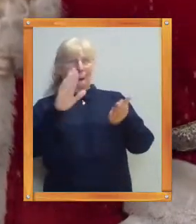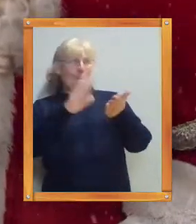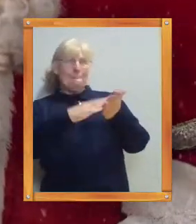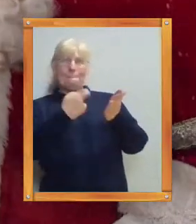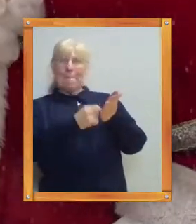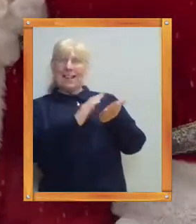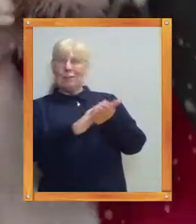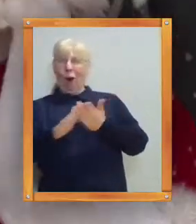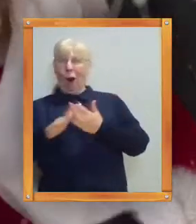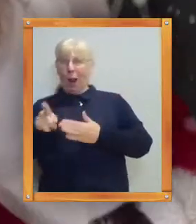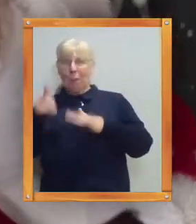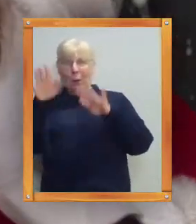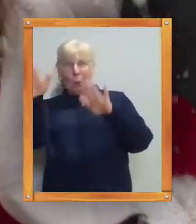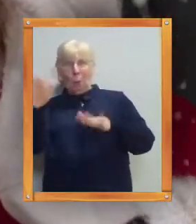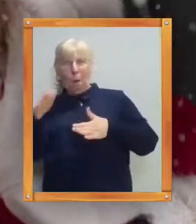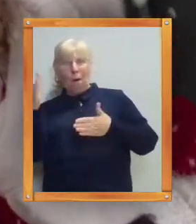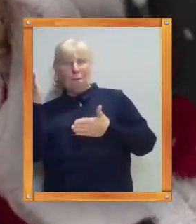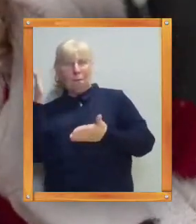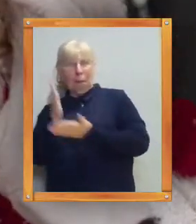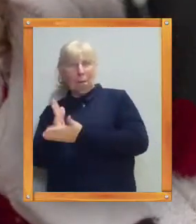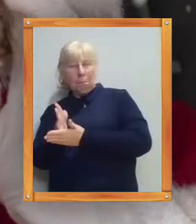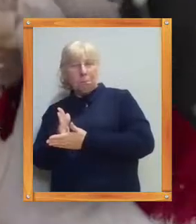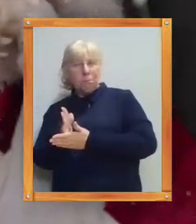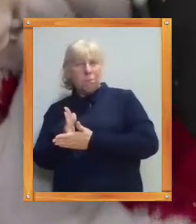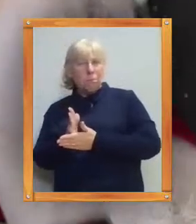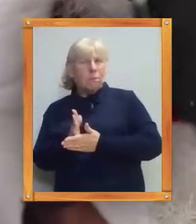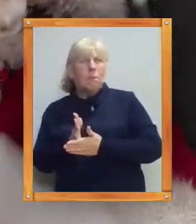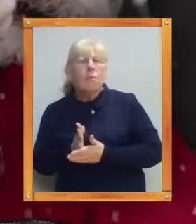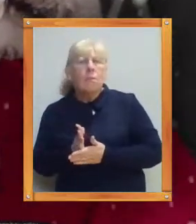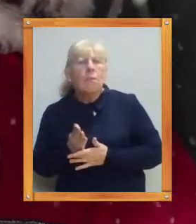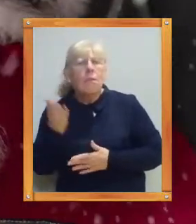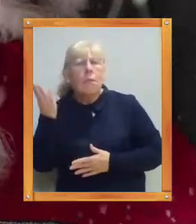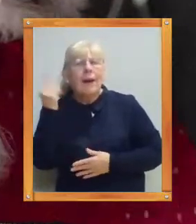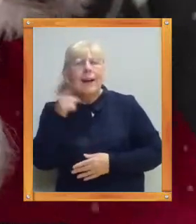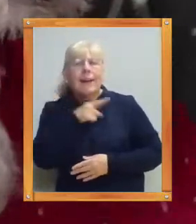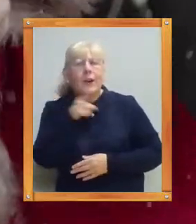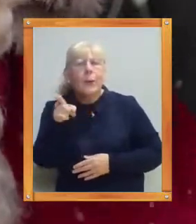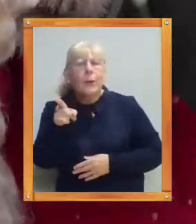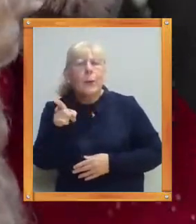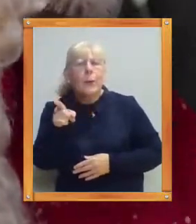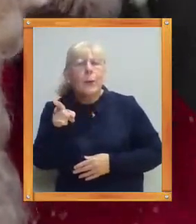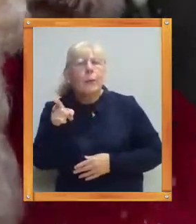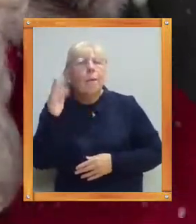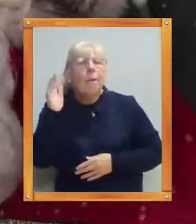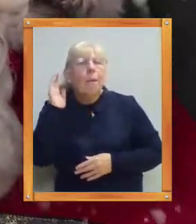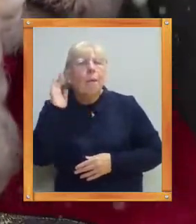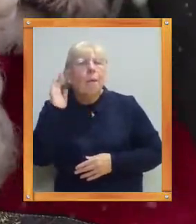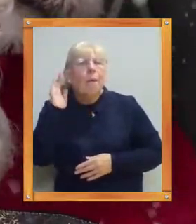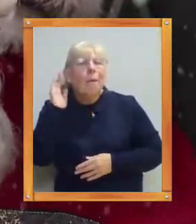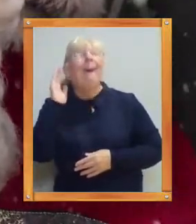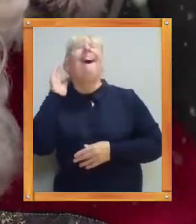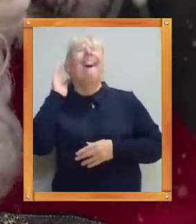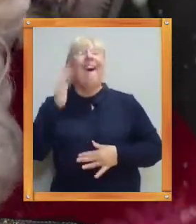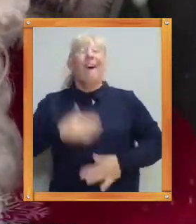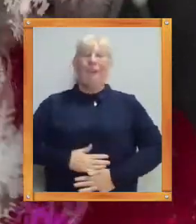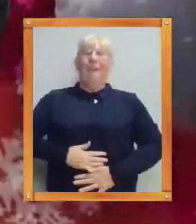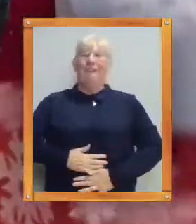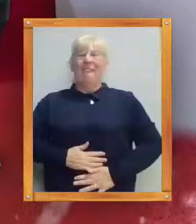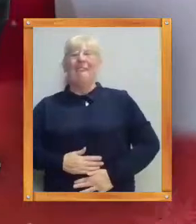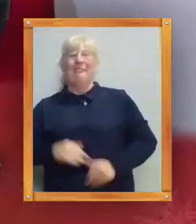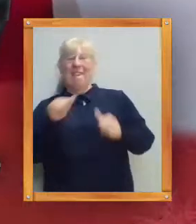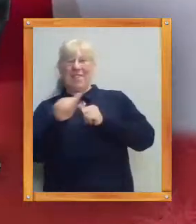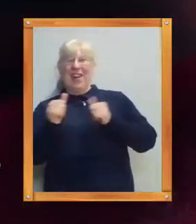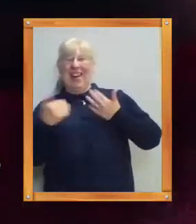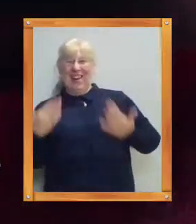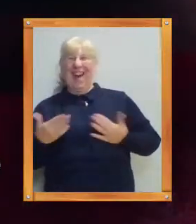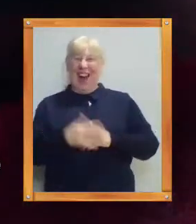wonderful? I can't hear you! Ho, ho, ho! That's much better. Now, I've been told